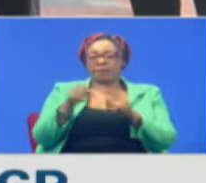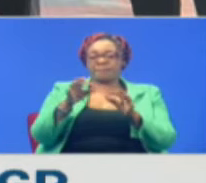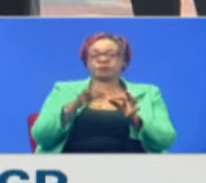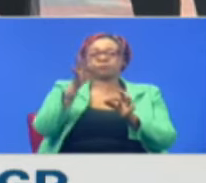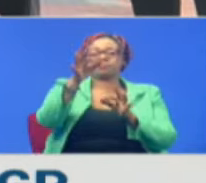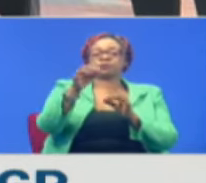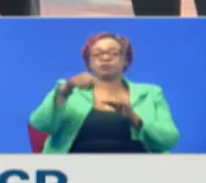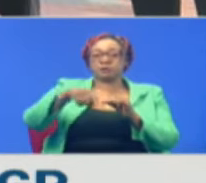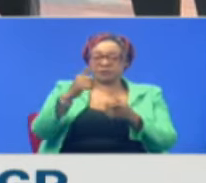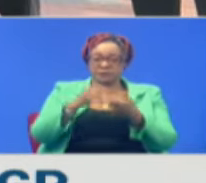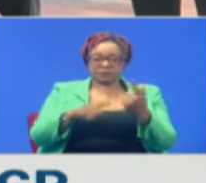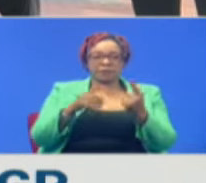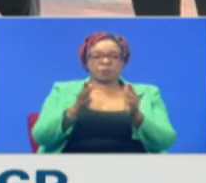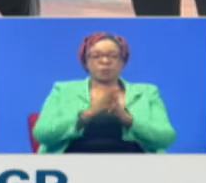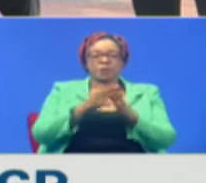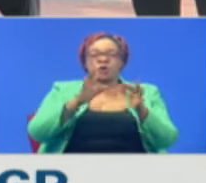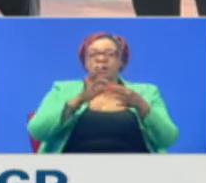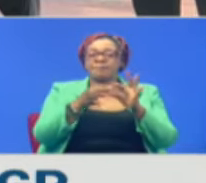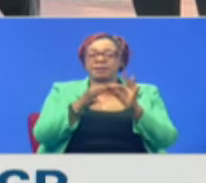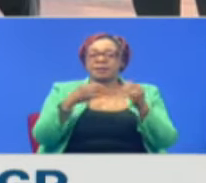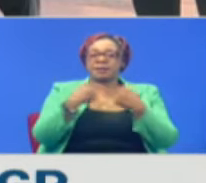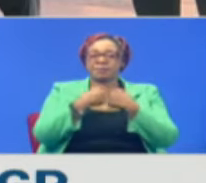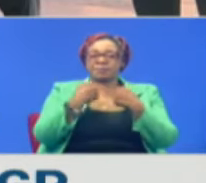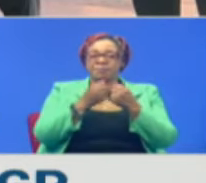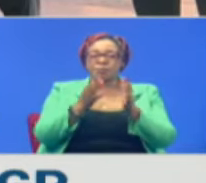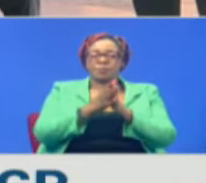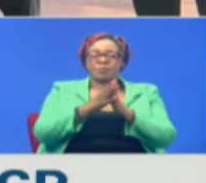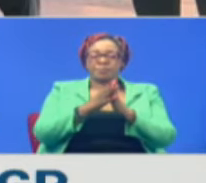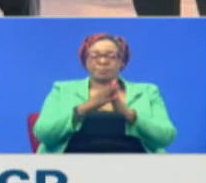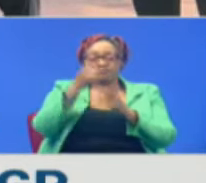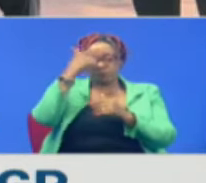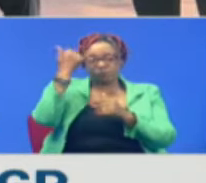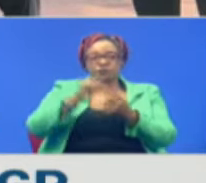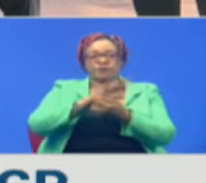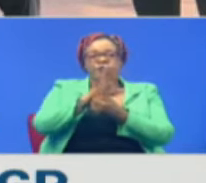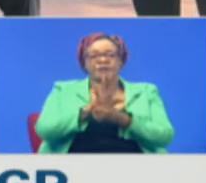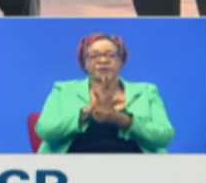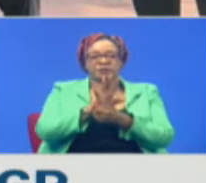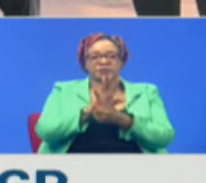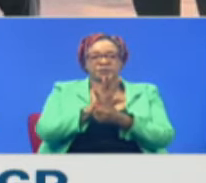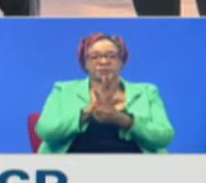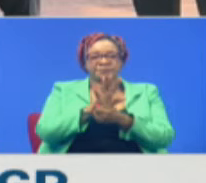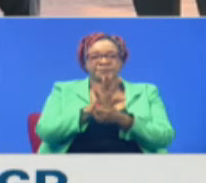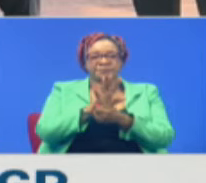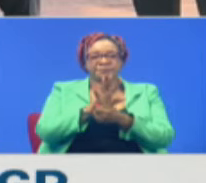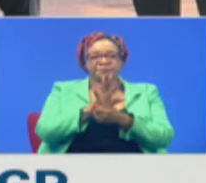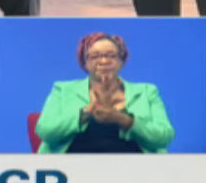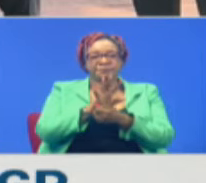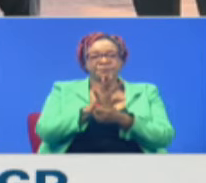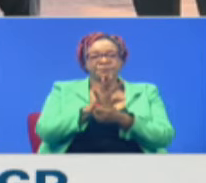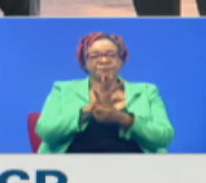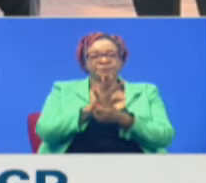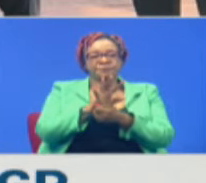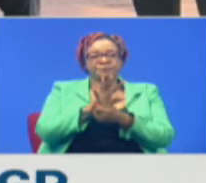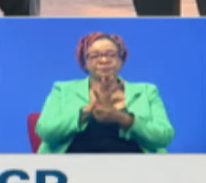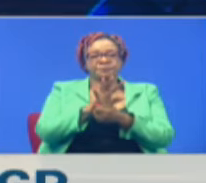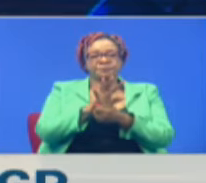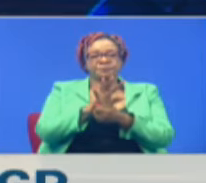year alongside the Olympic Games following the global outbreak of the COVID-19 pandemic.